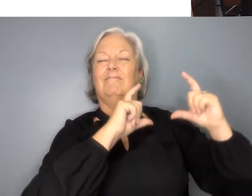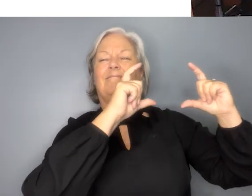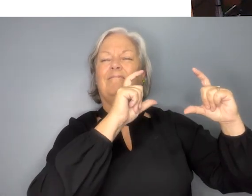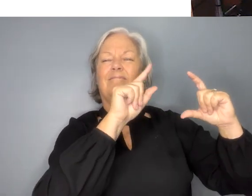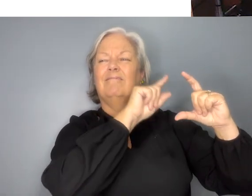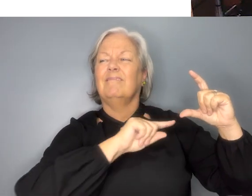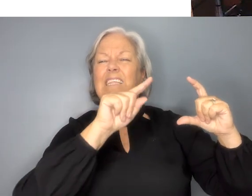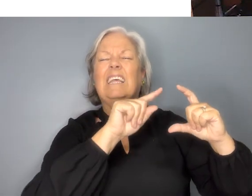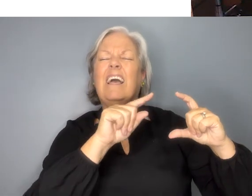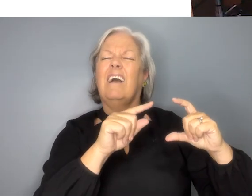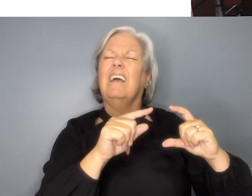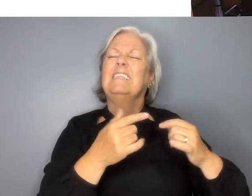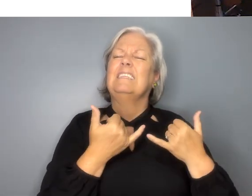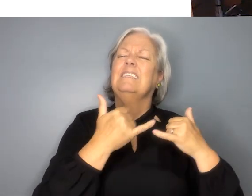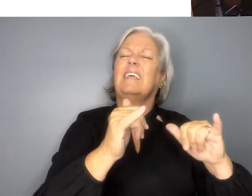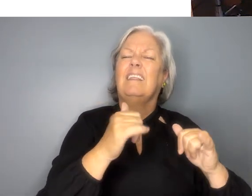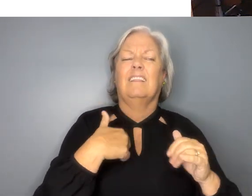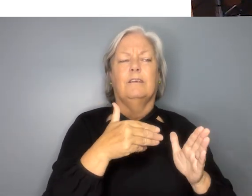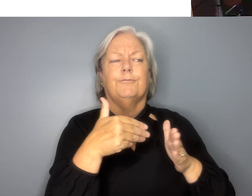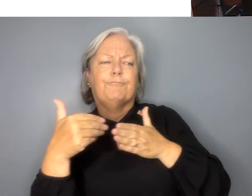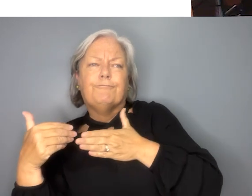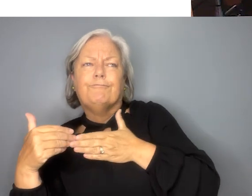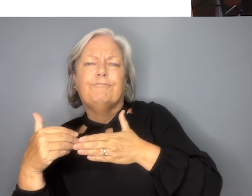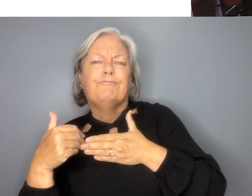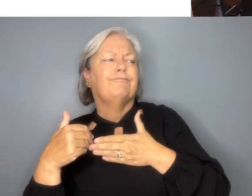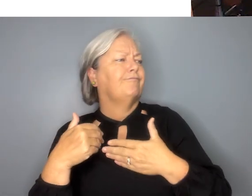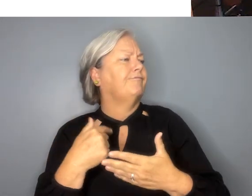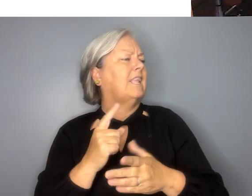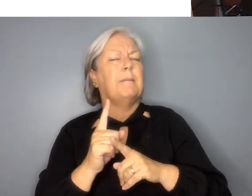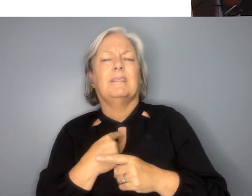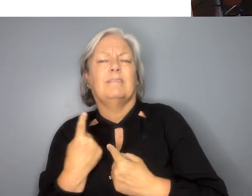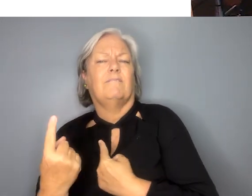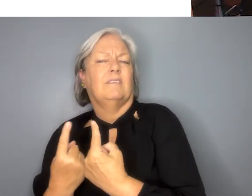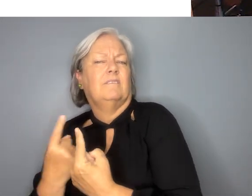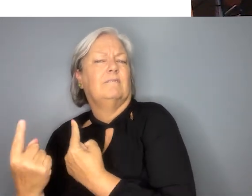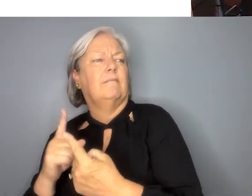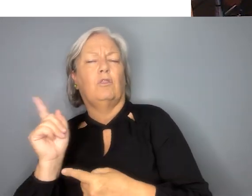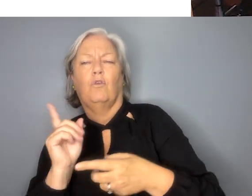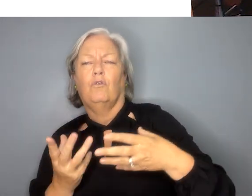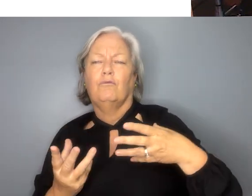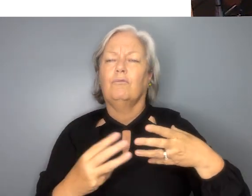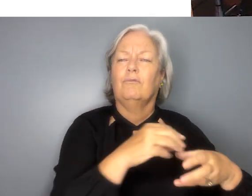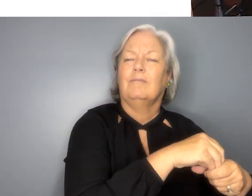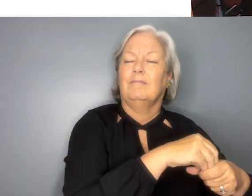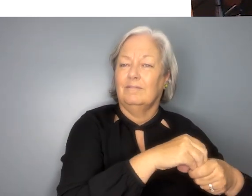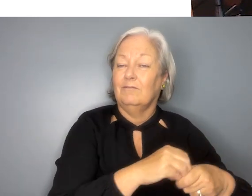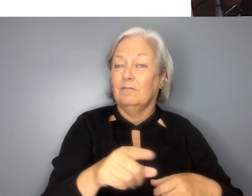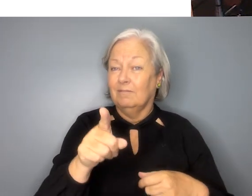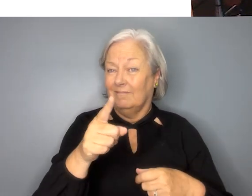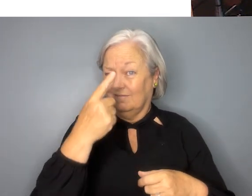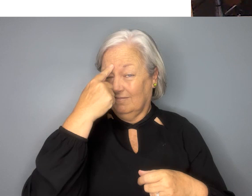remote community members who are still living isolated without the resources and the supports. And I think we need to remember that